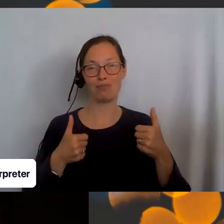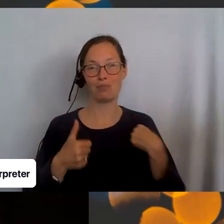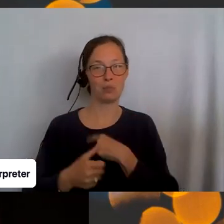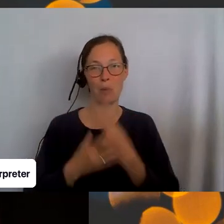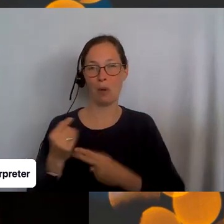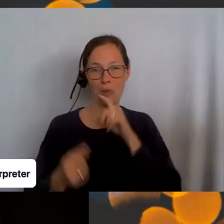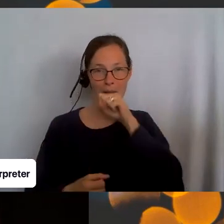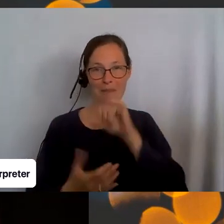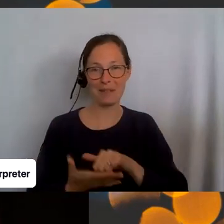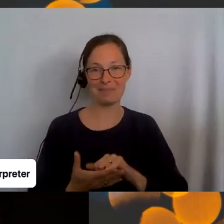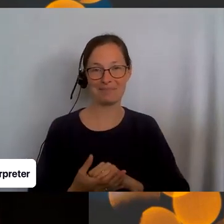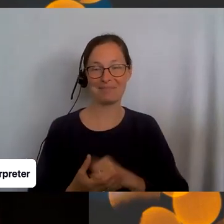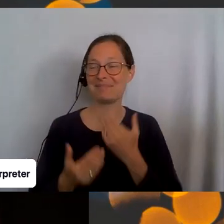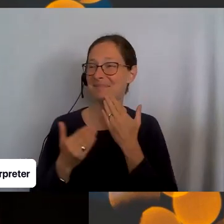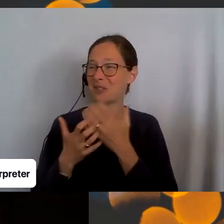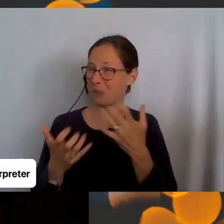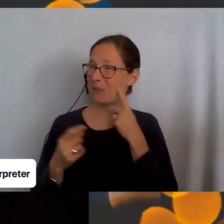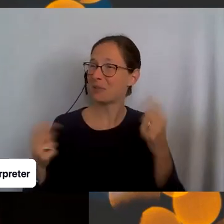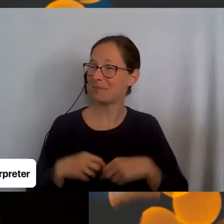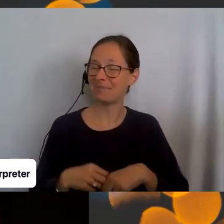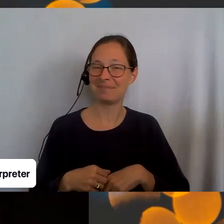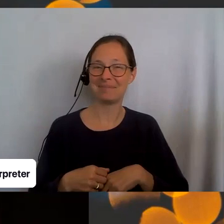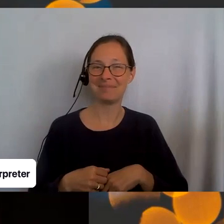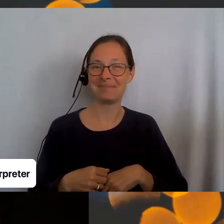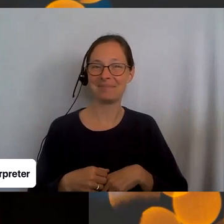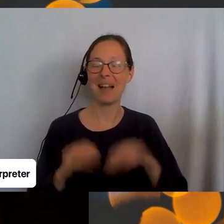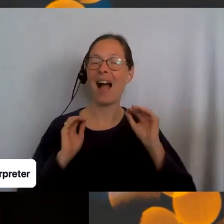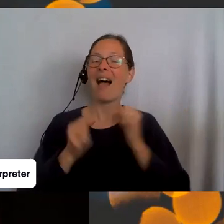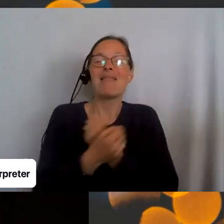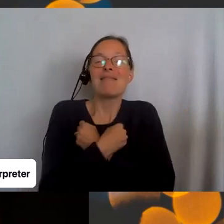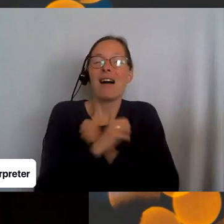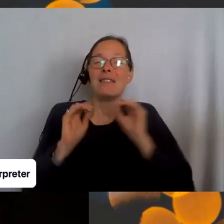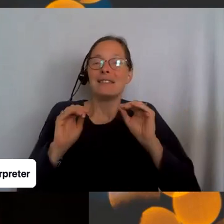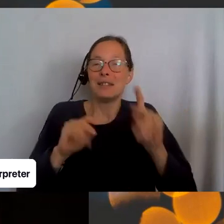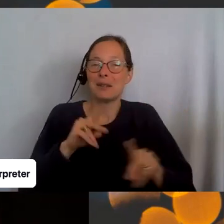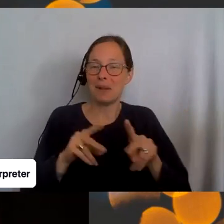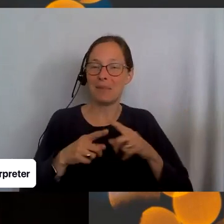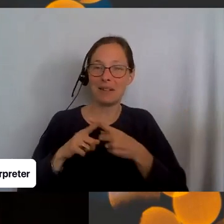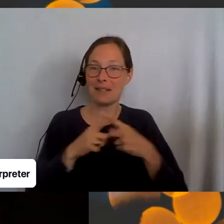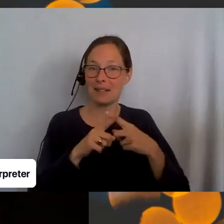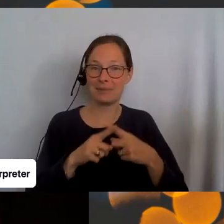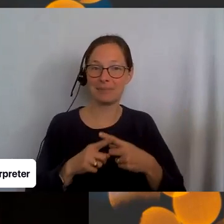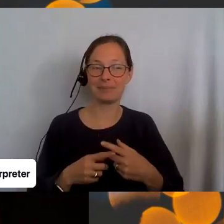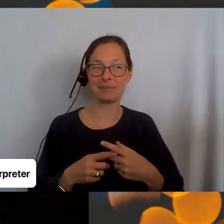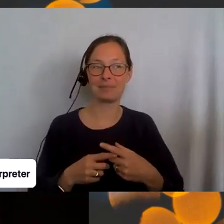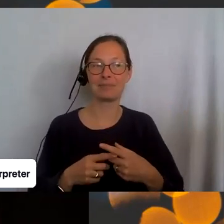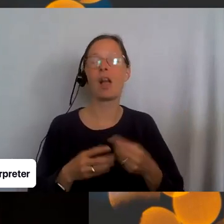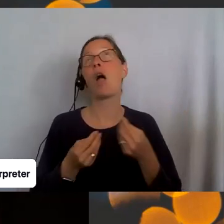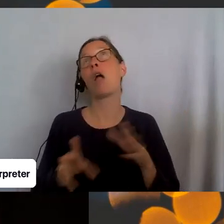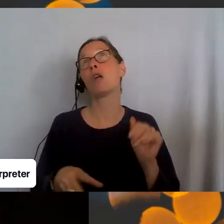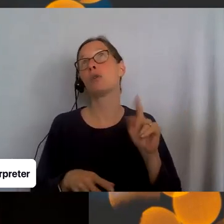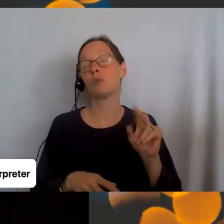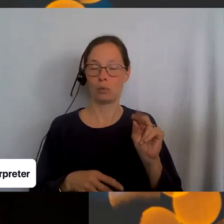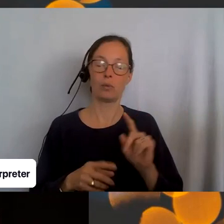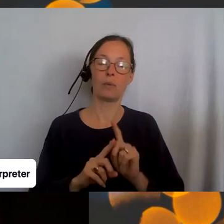it. We love Thank hanging you out. so much for being here. I love teaching people to knit because it's not a lost art, but